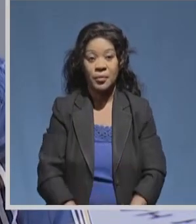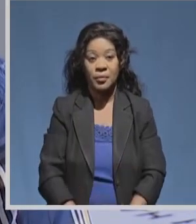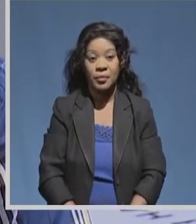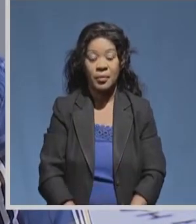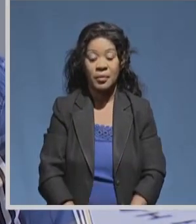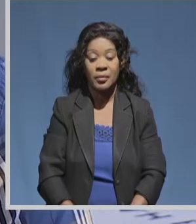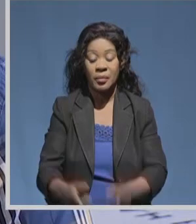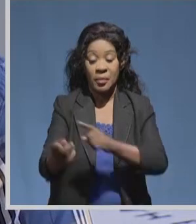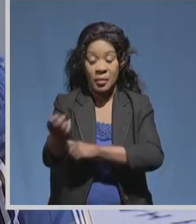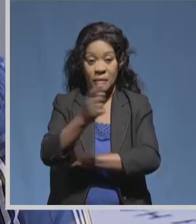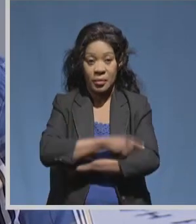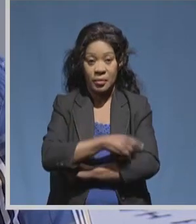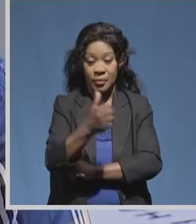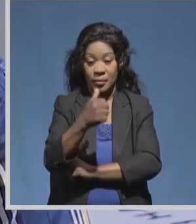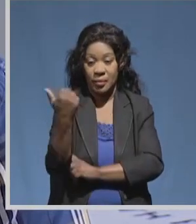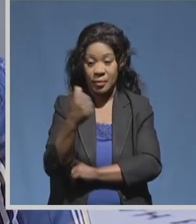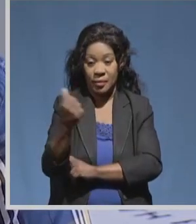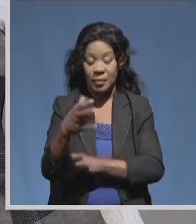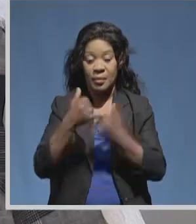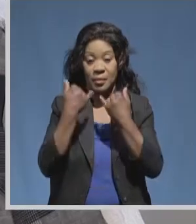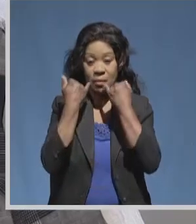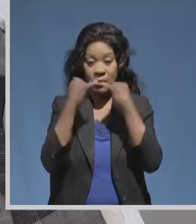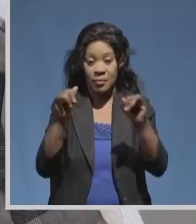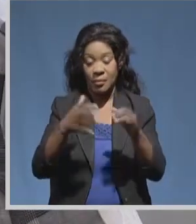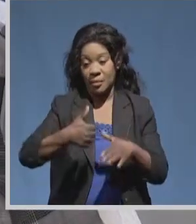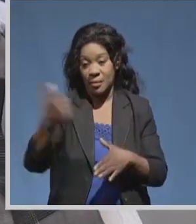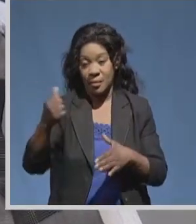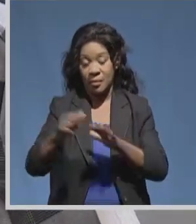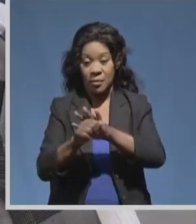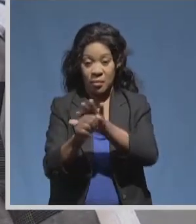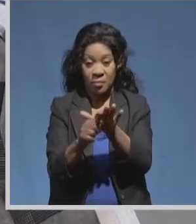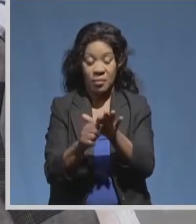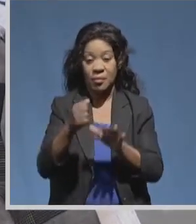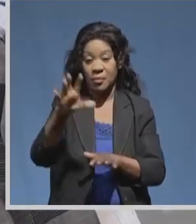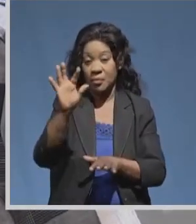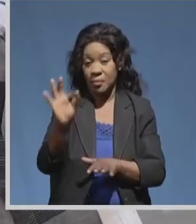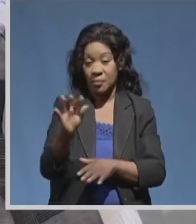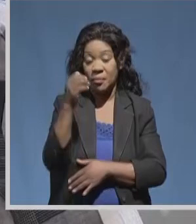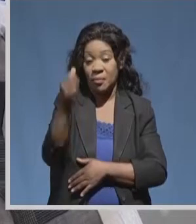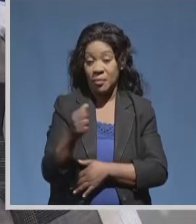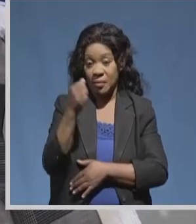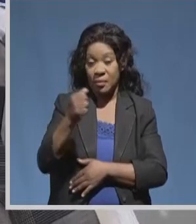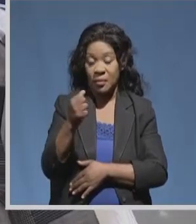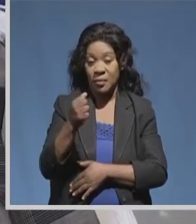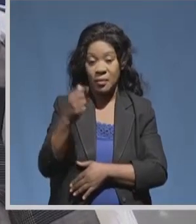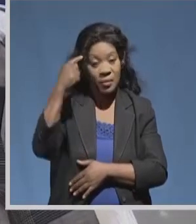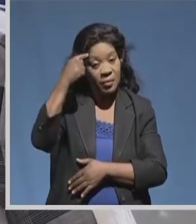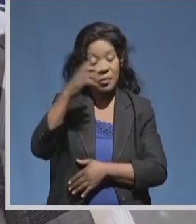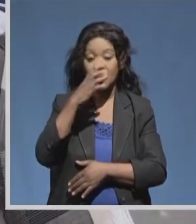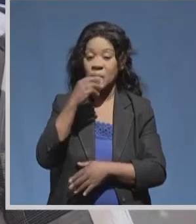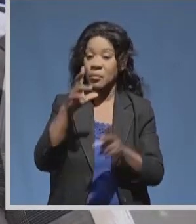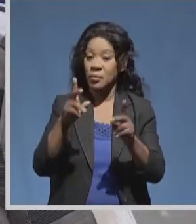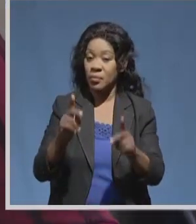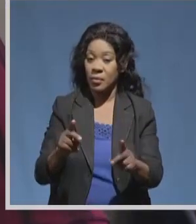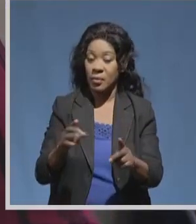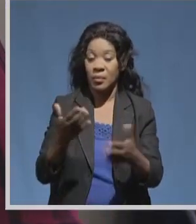Another day, another update on COVID-19. Chief Government Spokesperson Dora Silia spent